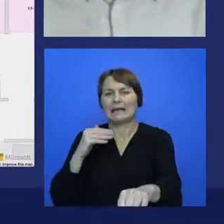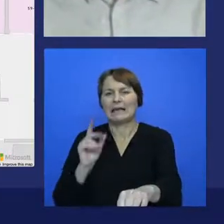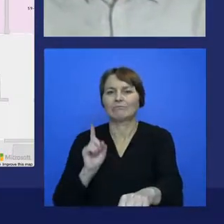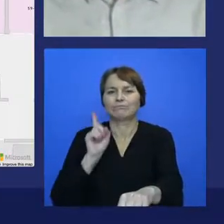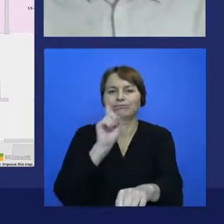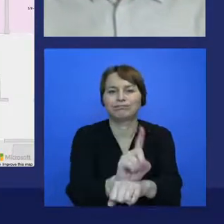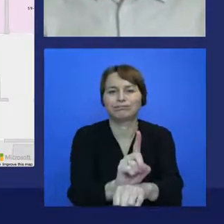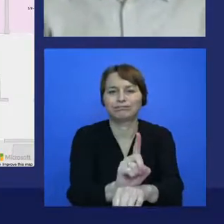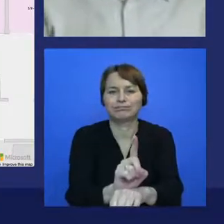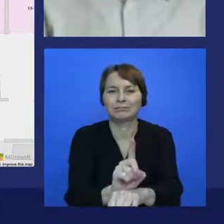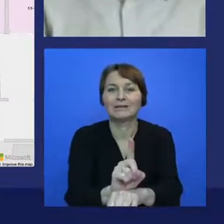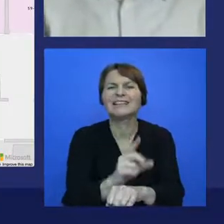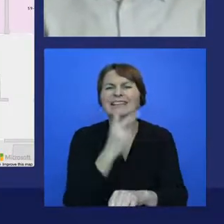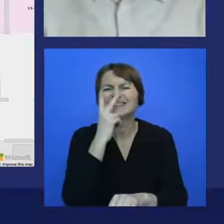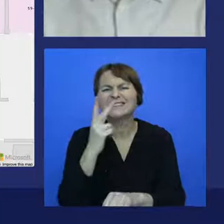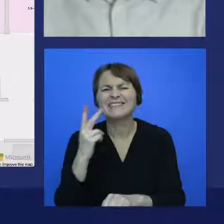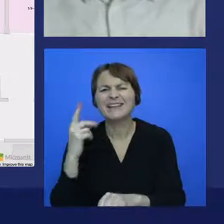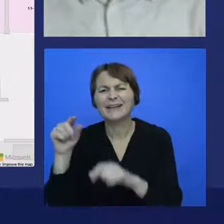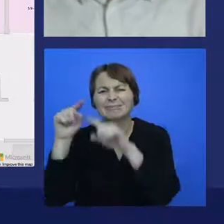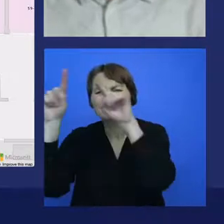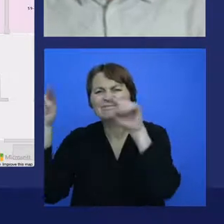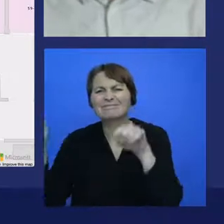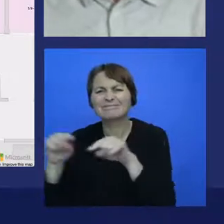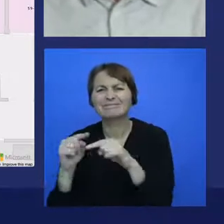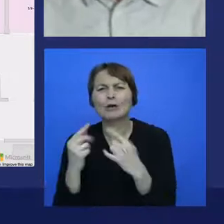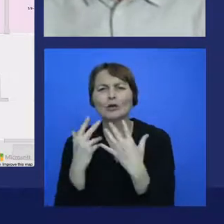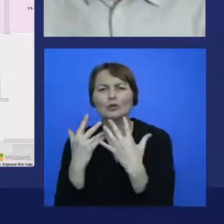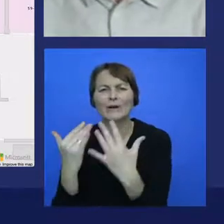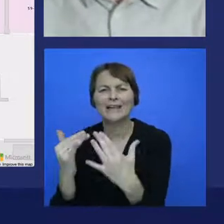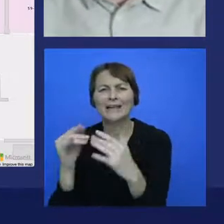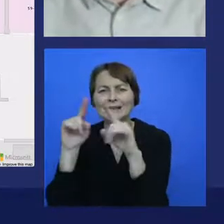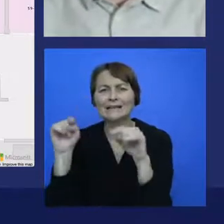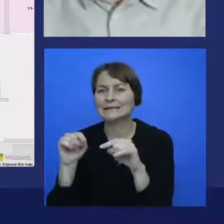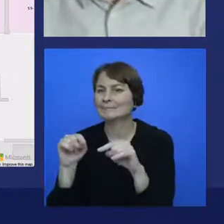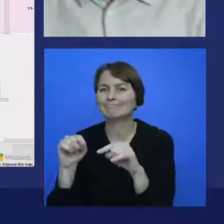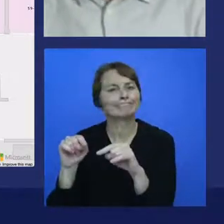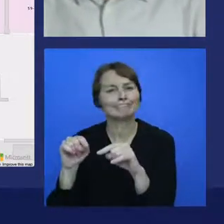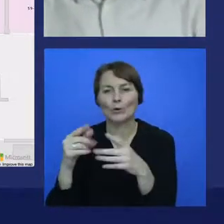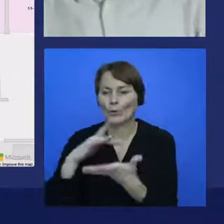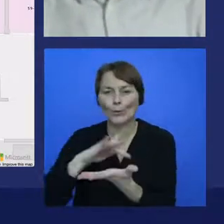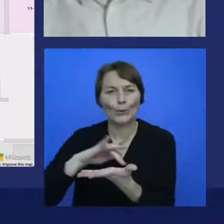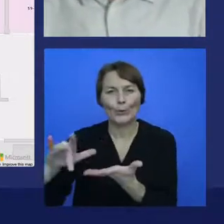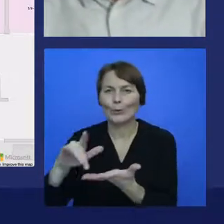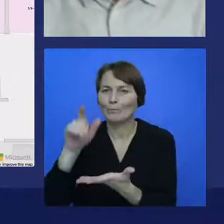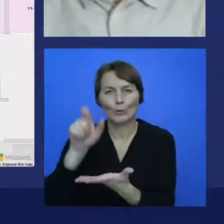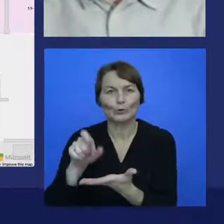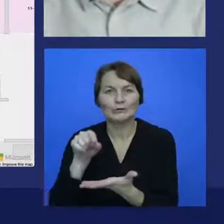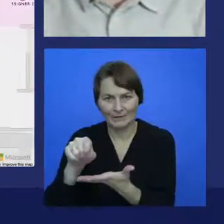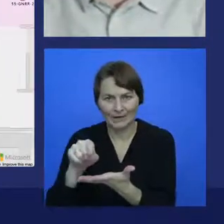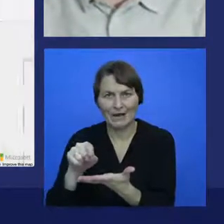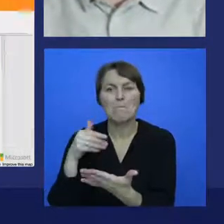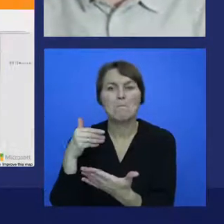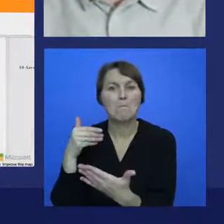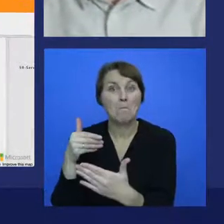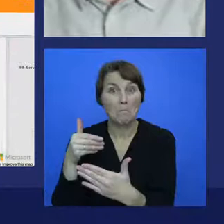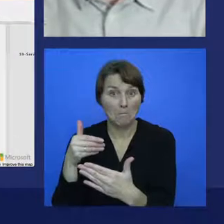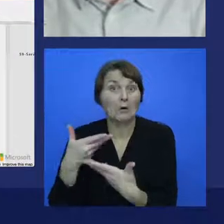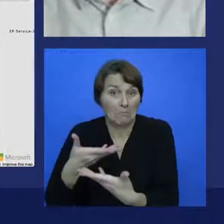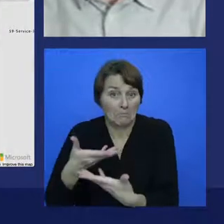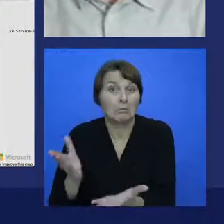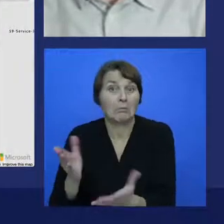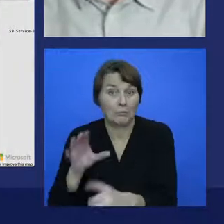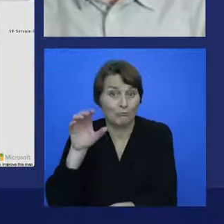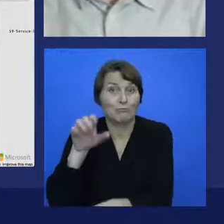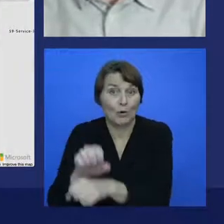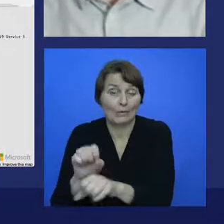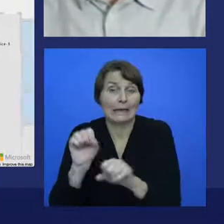actually, there's nobody sat there at the moment, the sensor's coming back saying it's empty and it hasn't been booked. So this is immediately available. And I can look at this and very quickly say, okay,